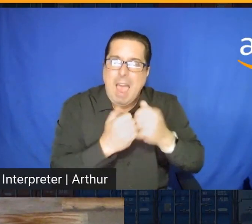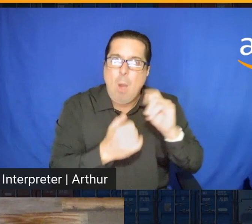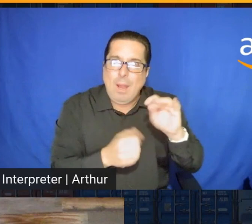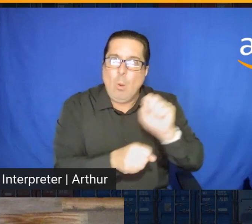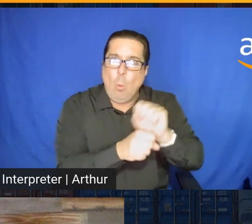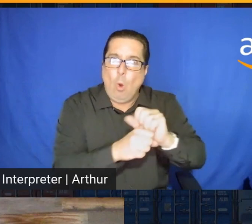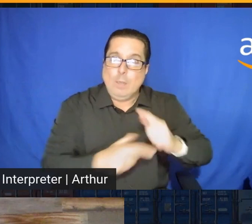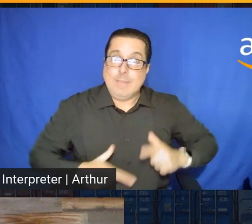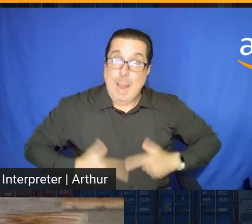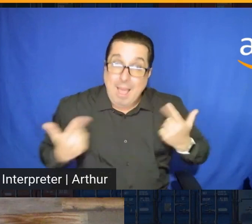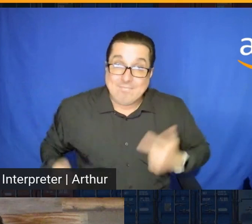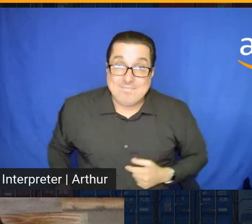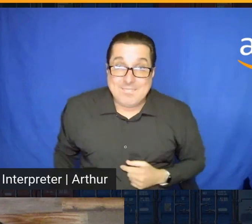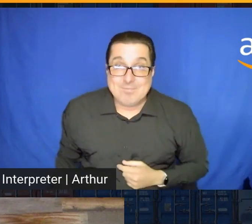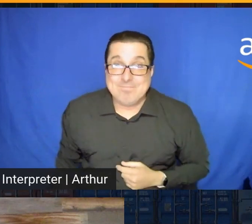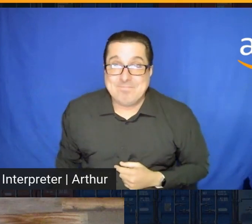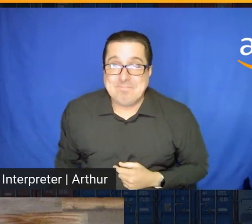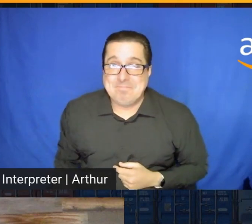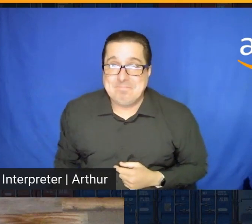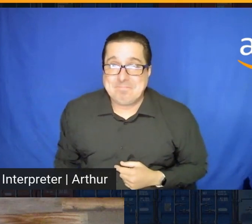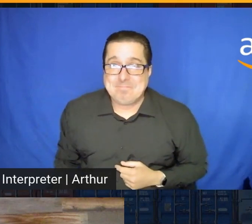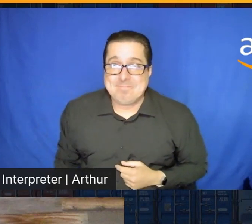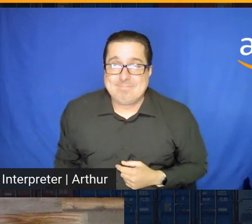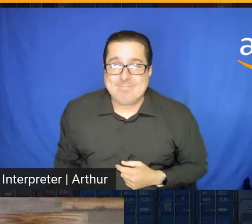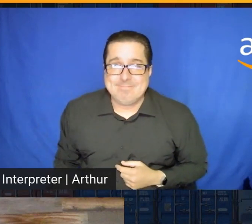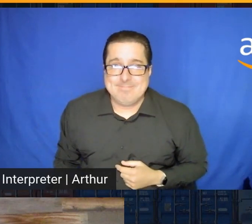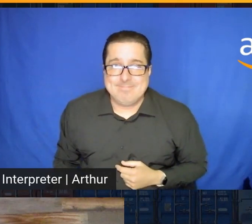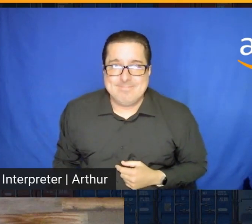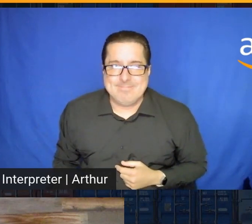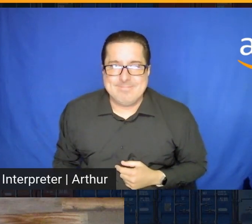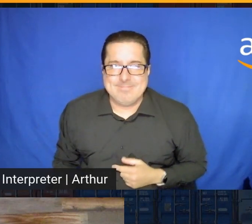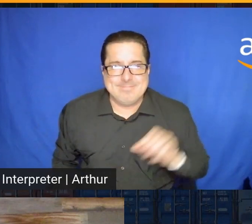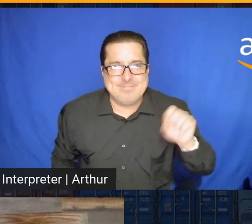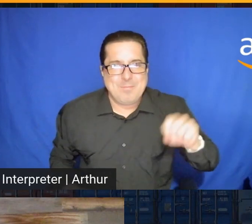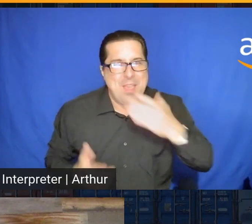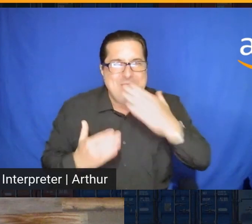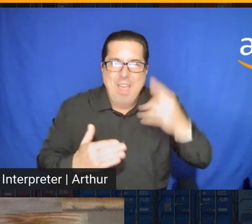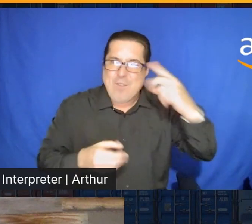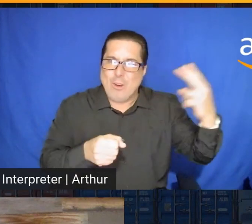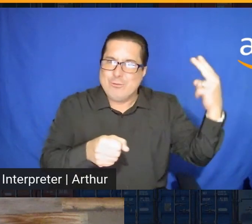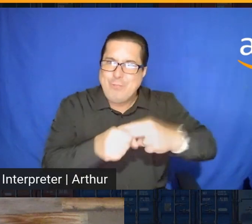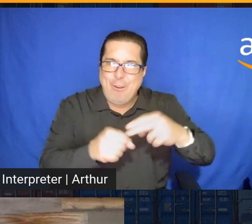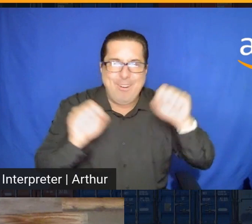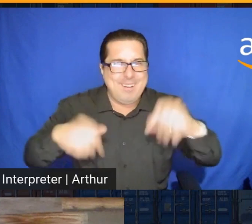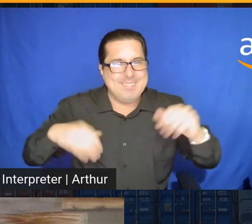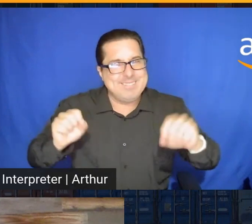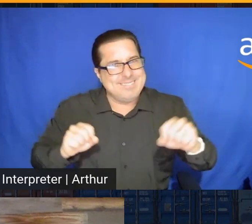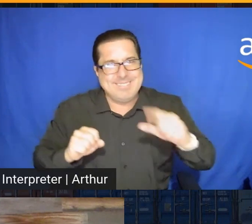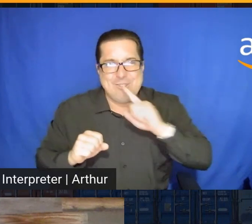live. Yeah, it's going to be great. So thank you so much for joining. And we have another video break real quick.